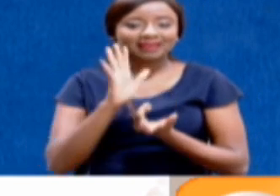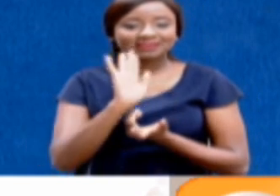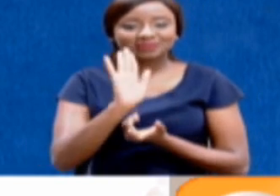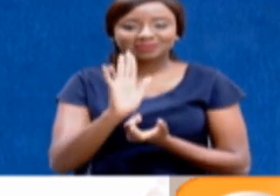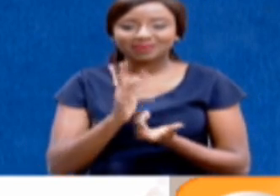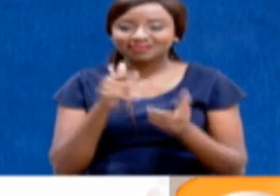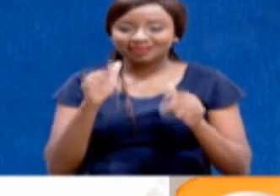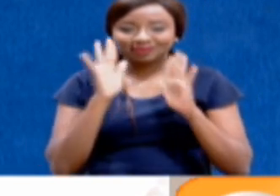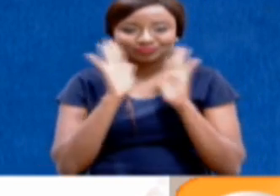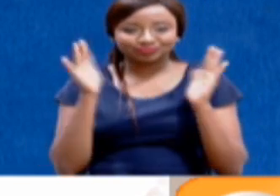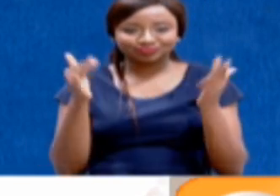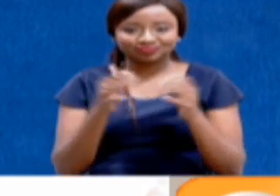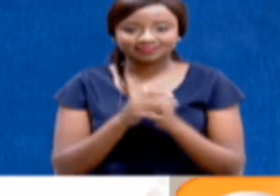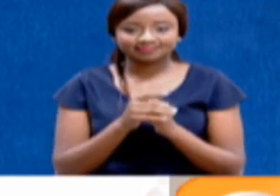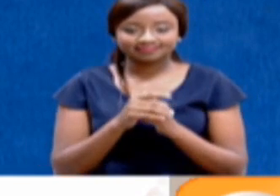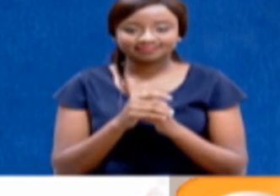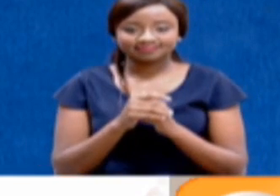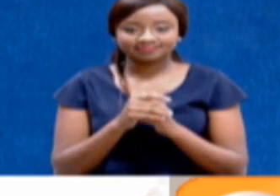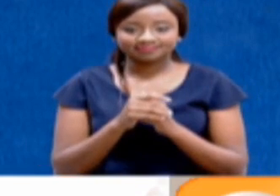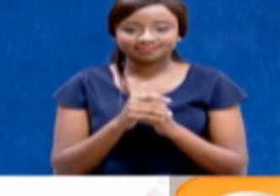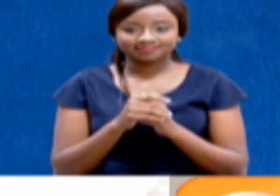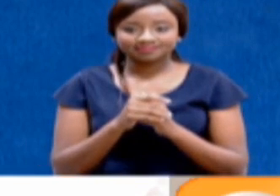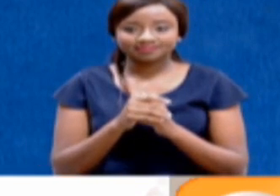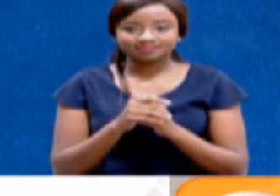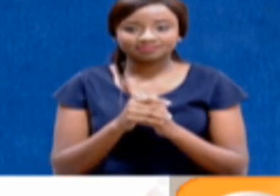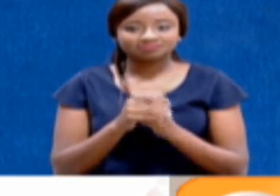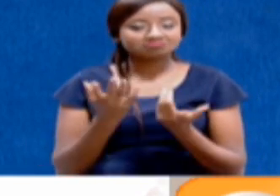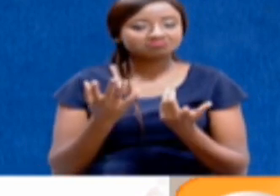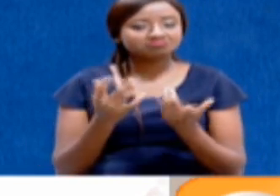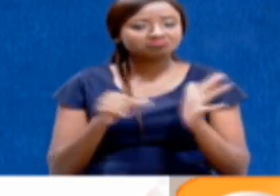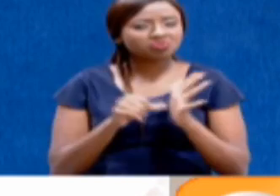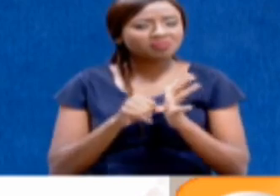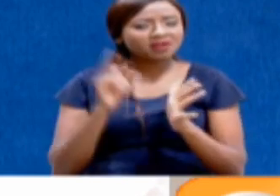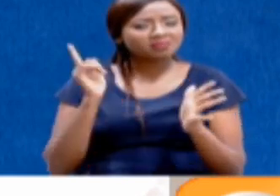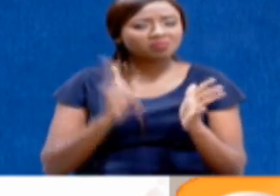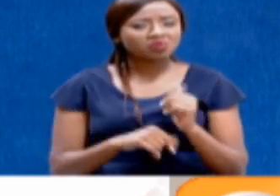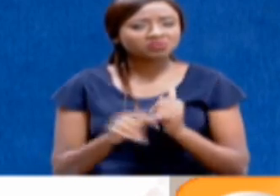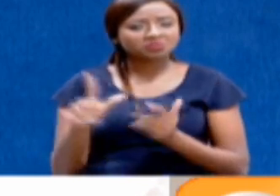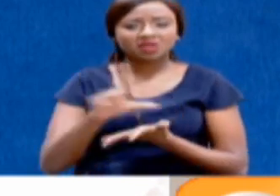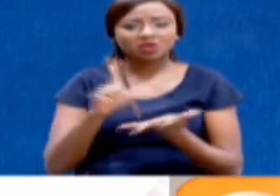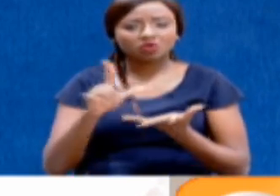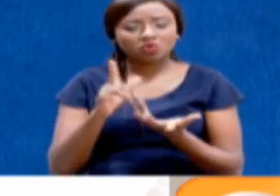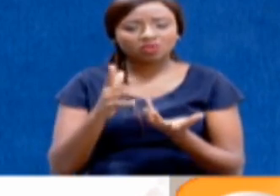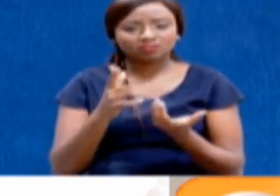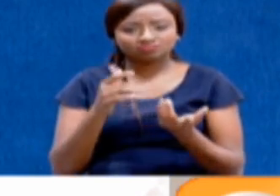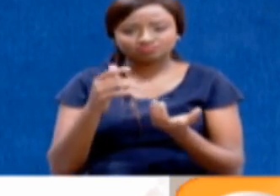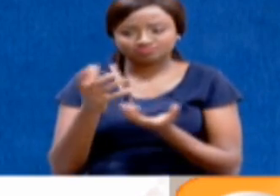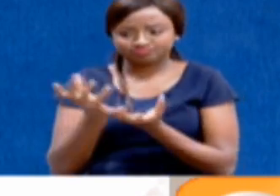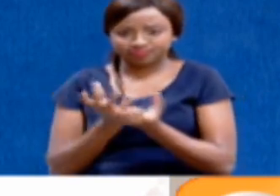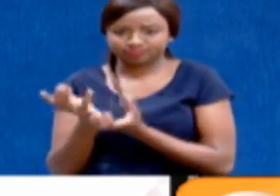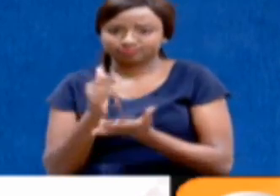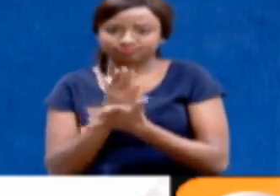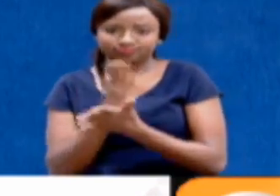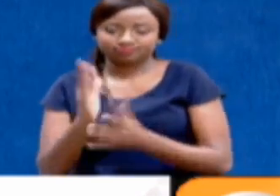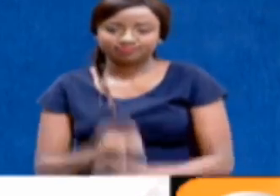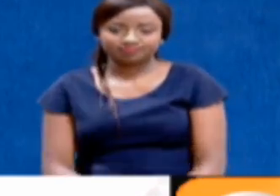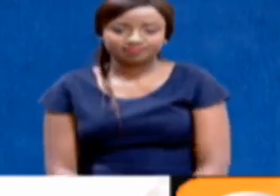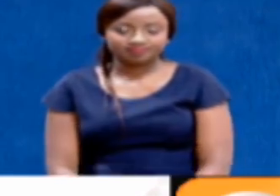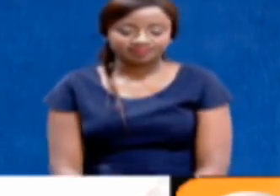2 months. Our very own Denis Otieno has more on what could be ailing the local retail sector.